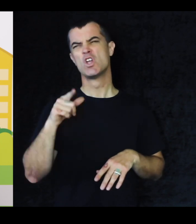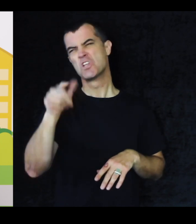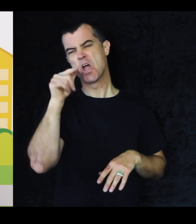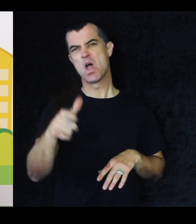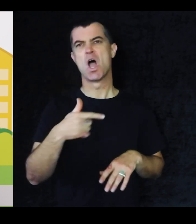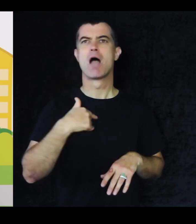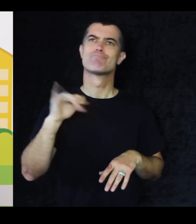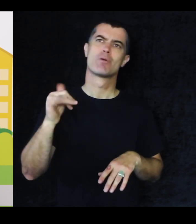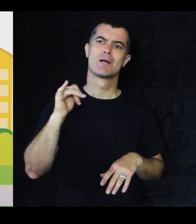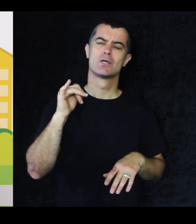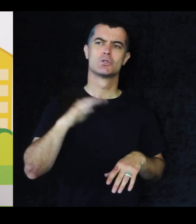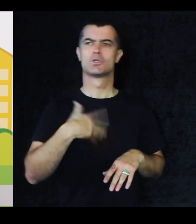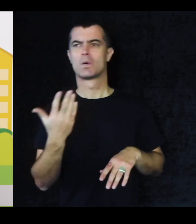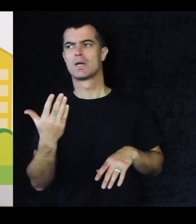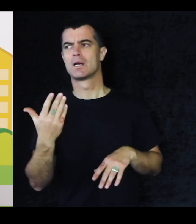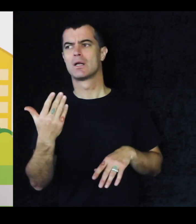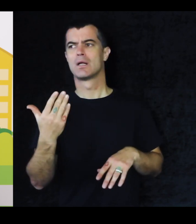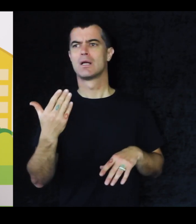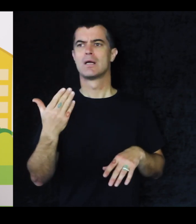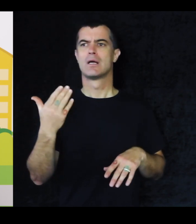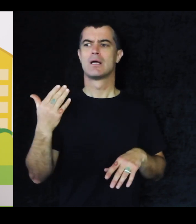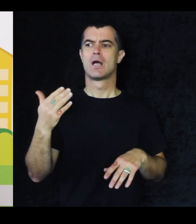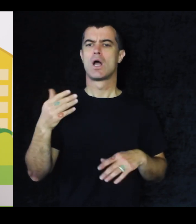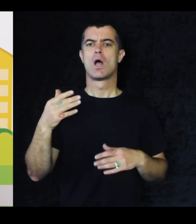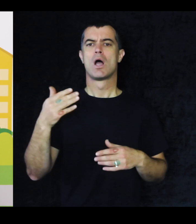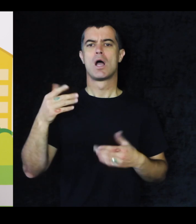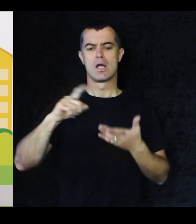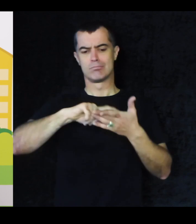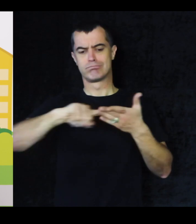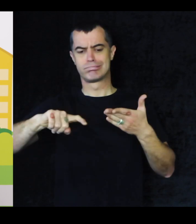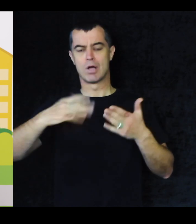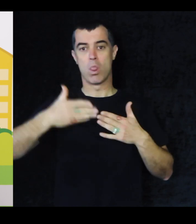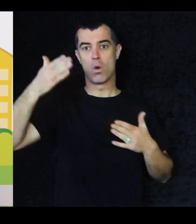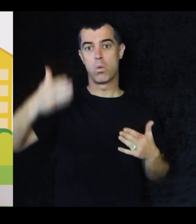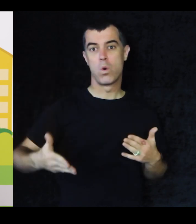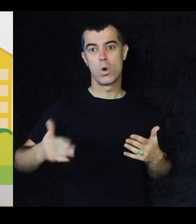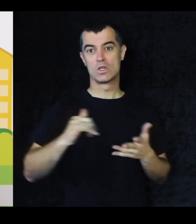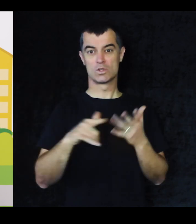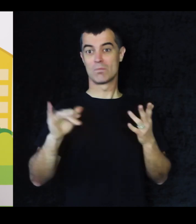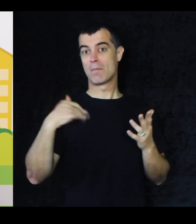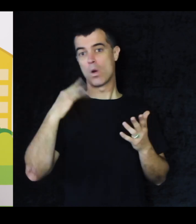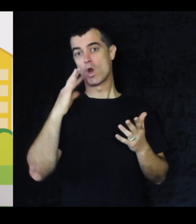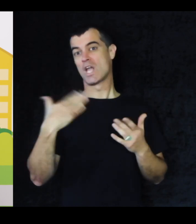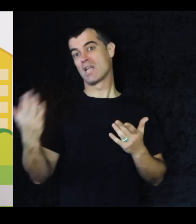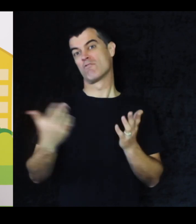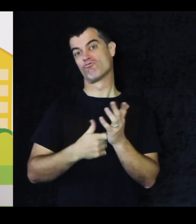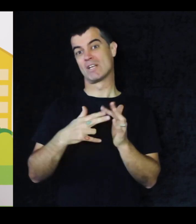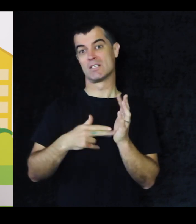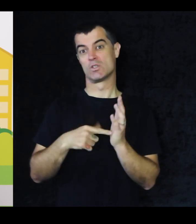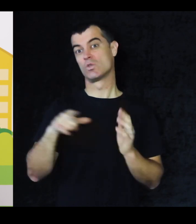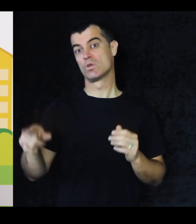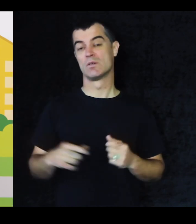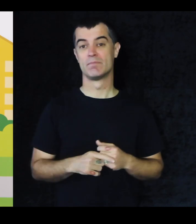I probably don't want marks on the walls, so maybe I'm not going to rent to